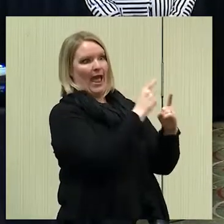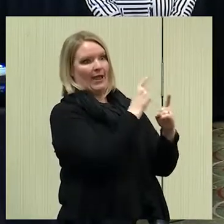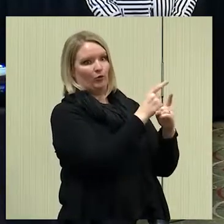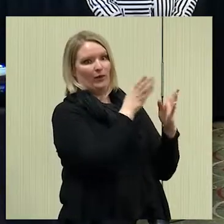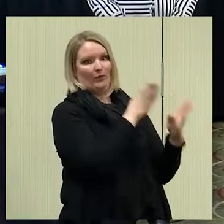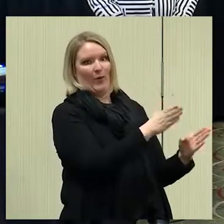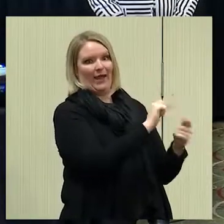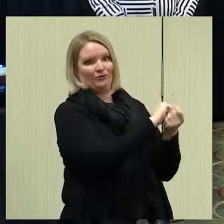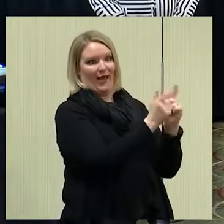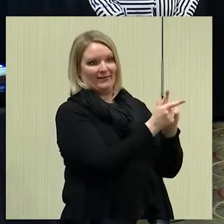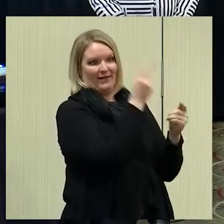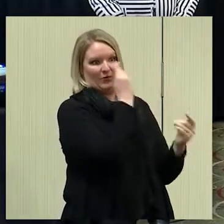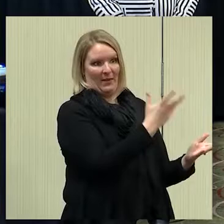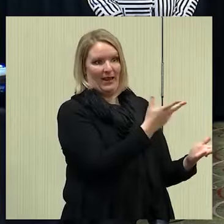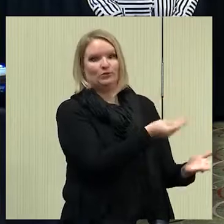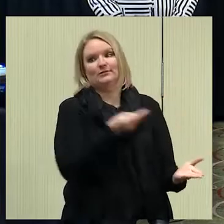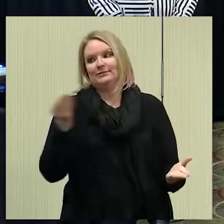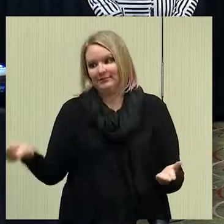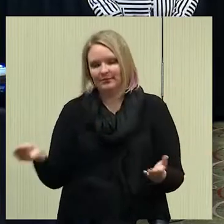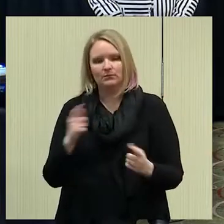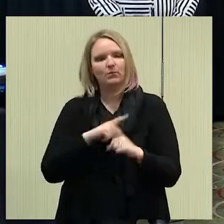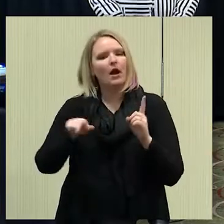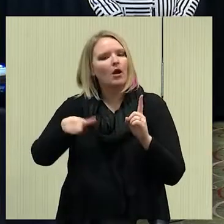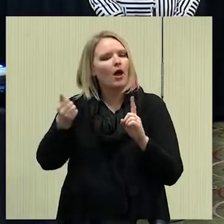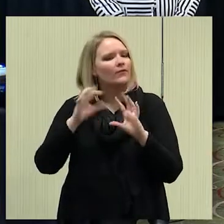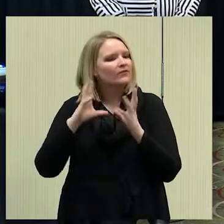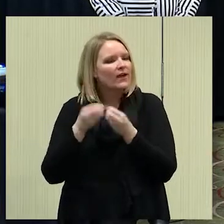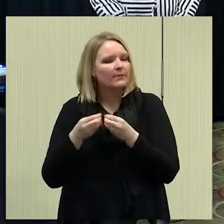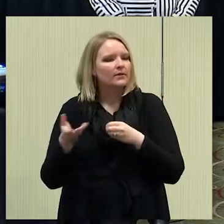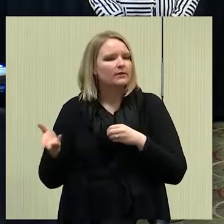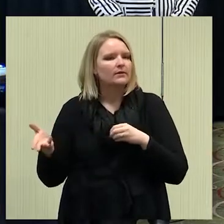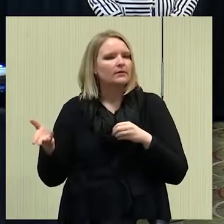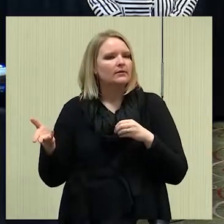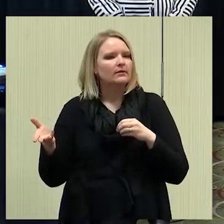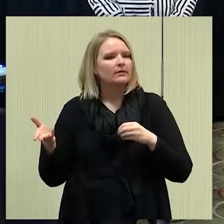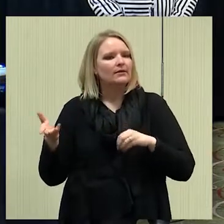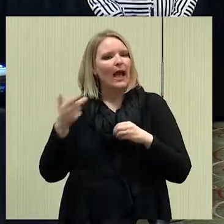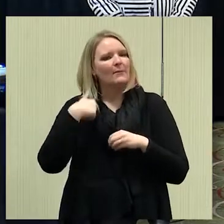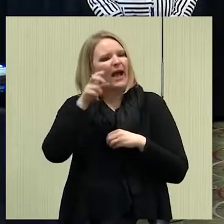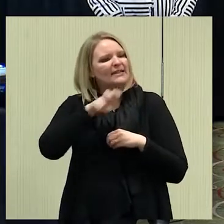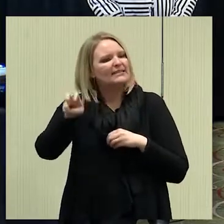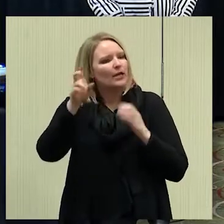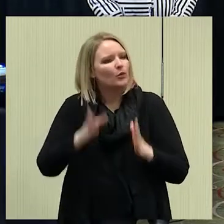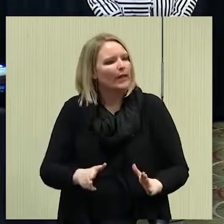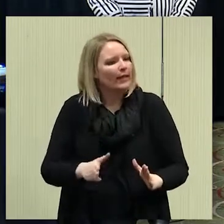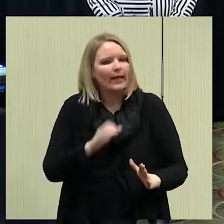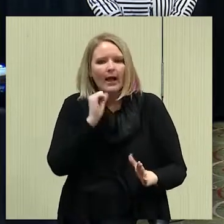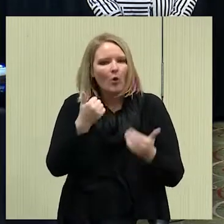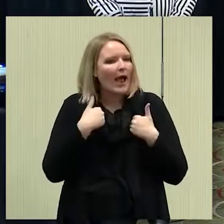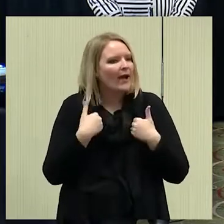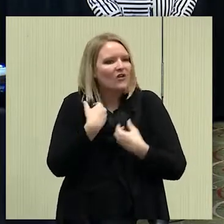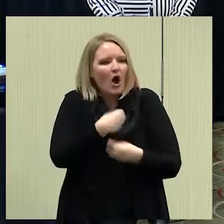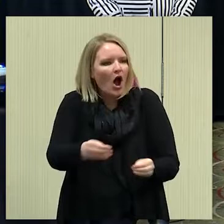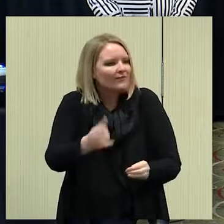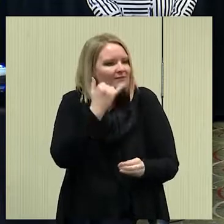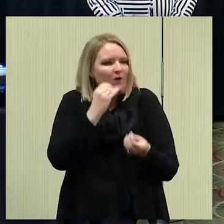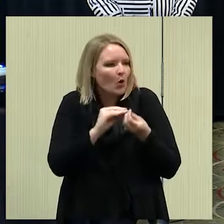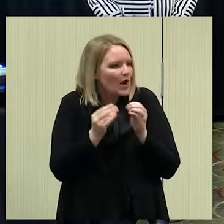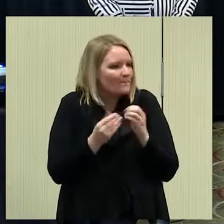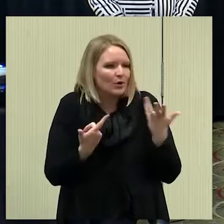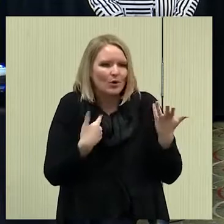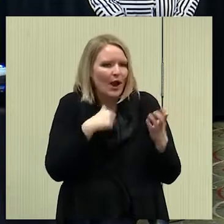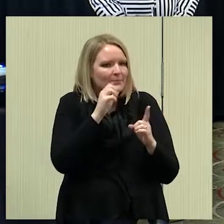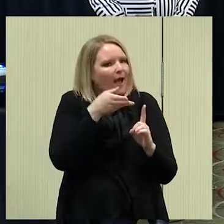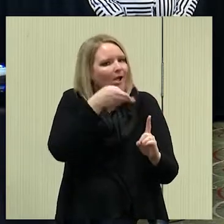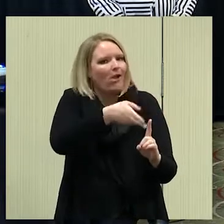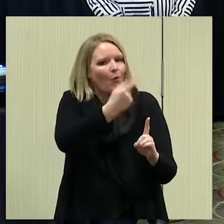sharing that information. But there are other families who, since I'm itinerant, I don't have an office number, like I'm not anywhere often enough, so they have my